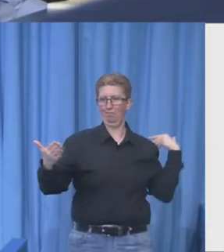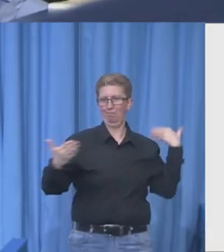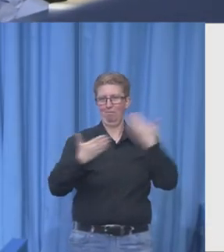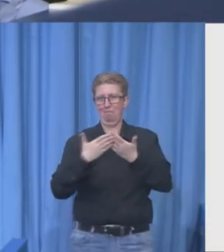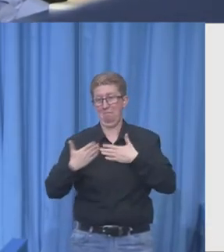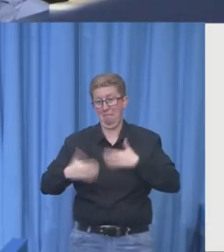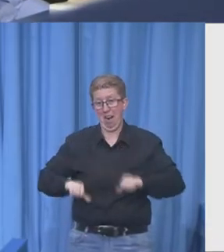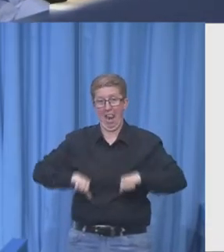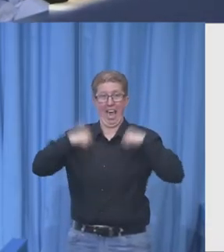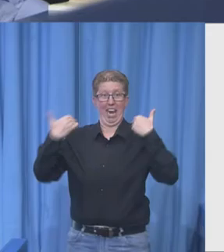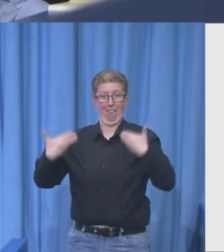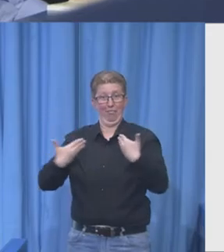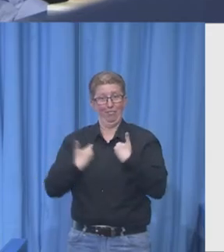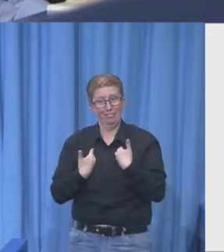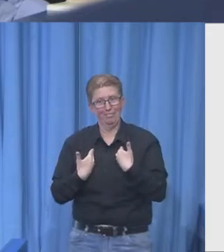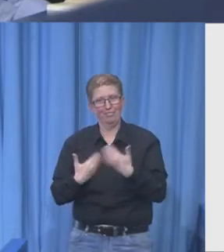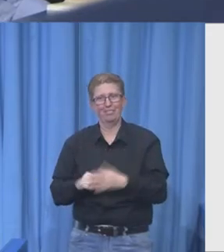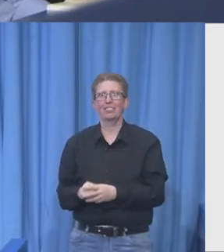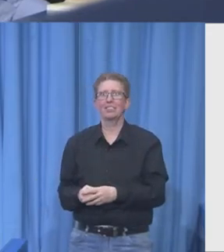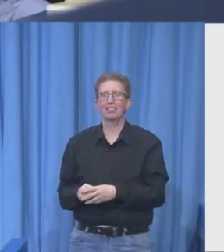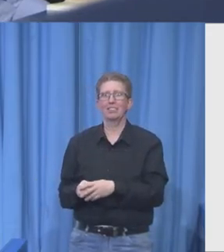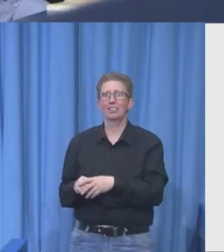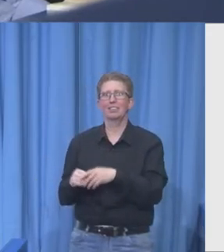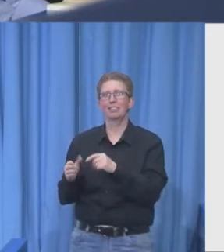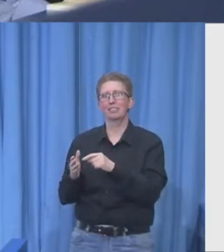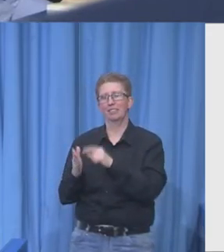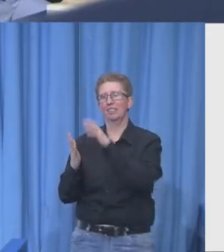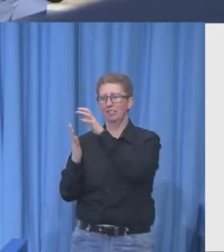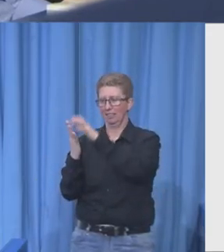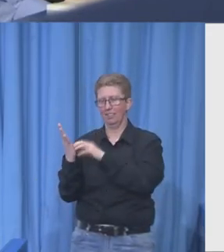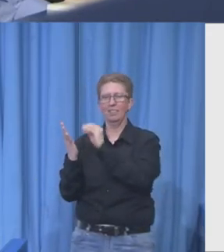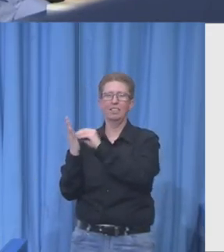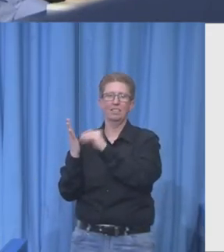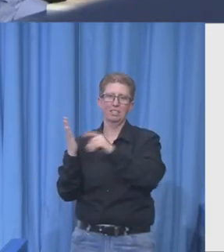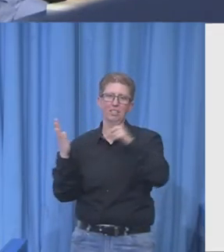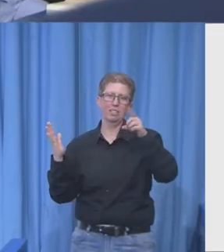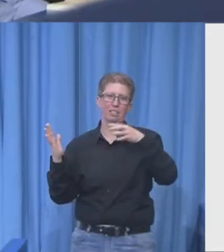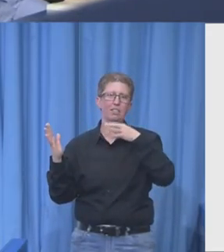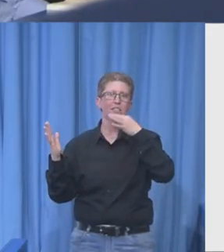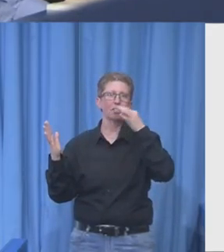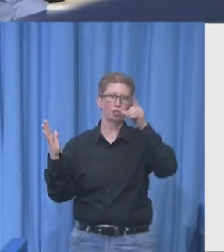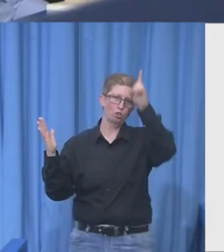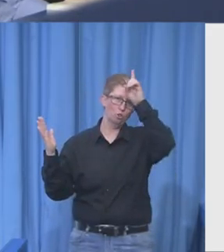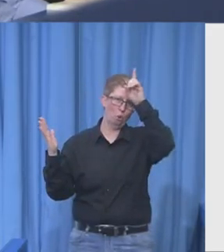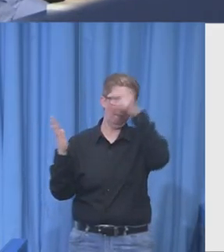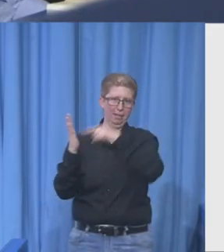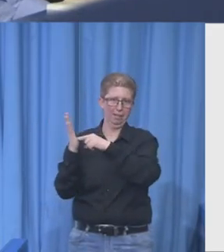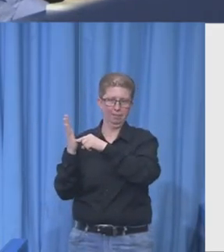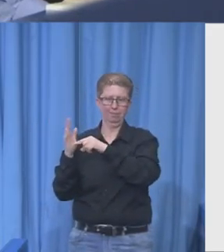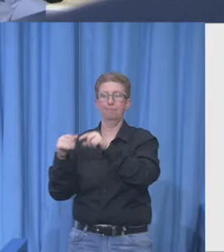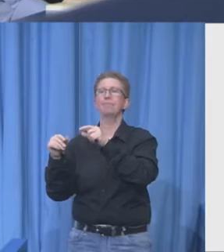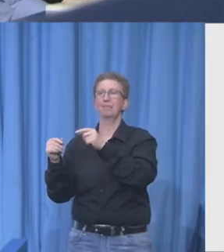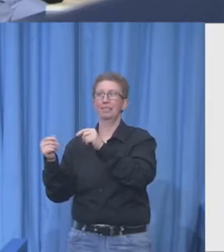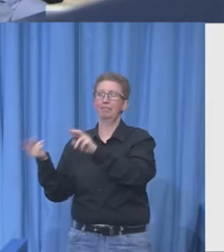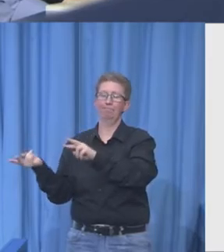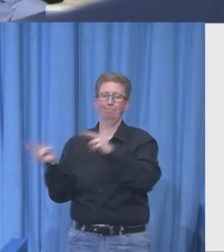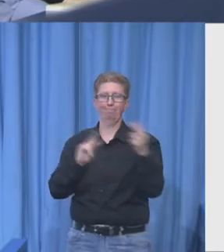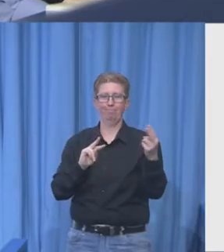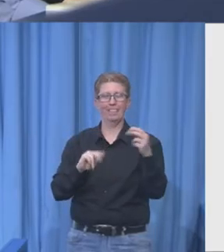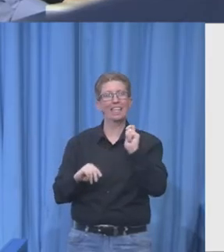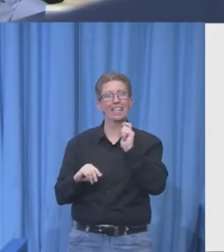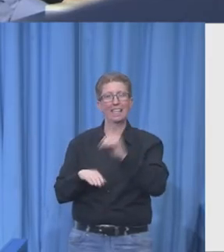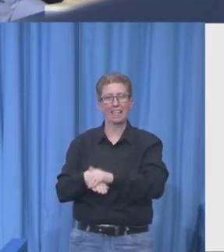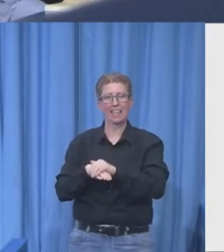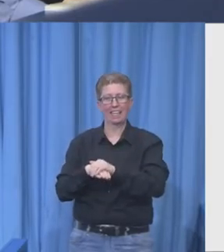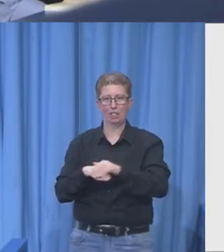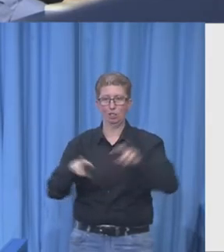translated to English as "I need to get forward in my life as